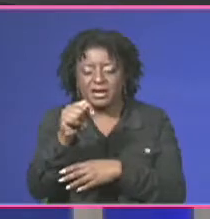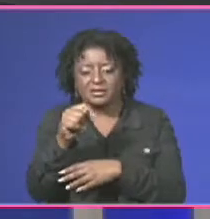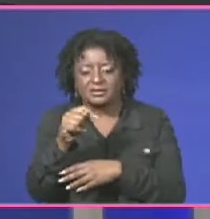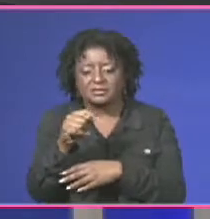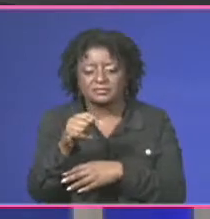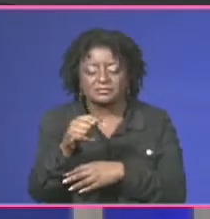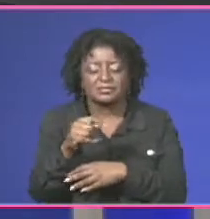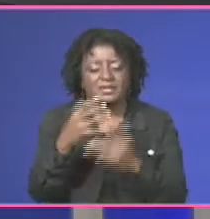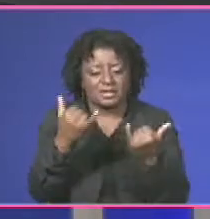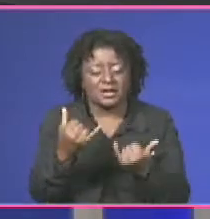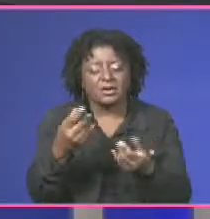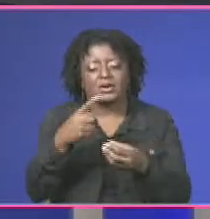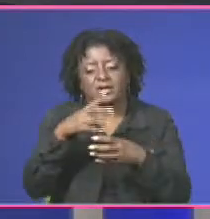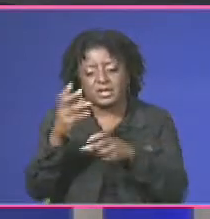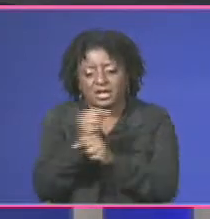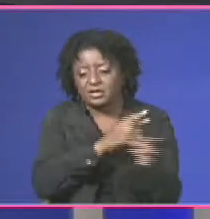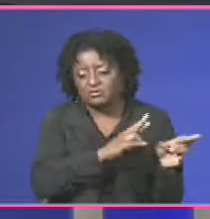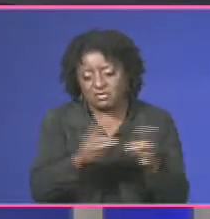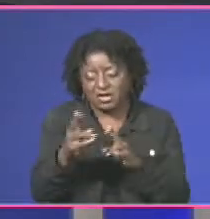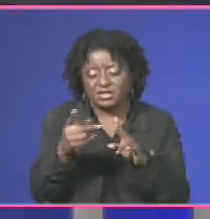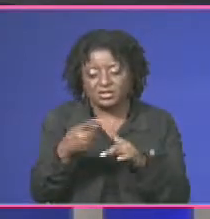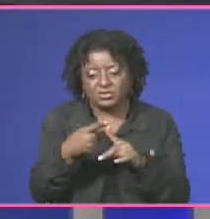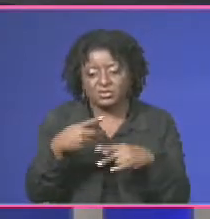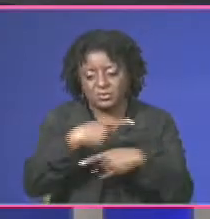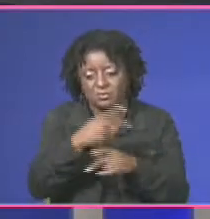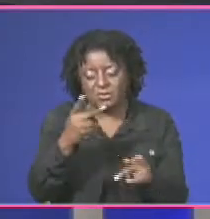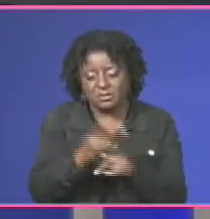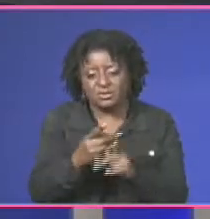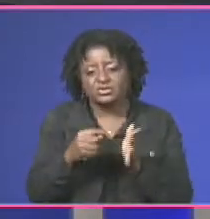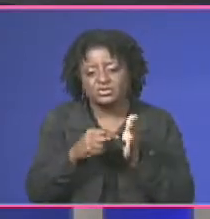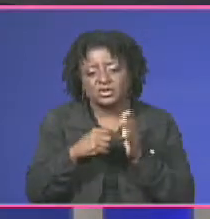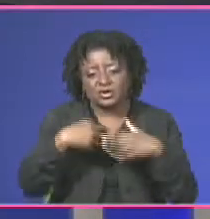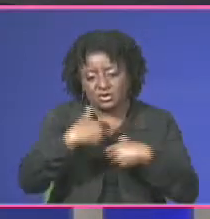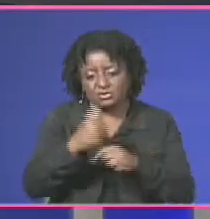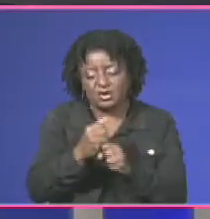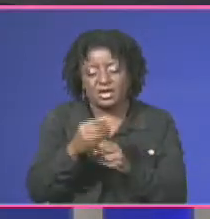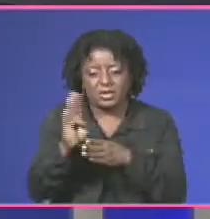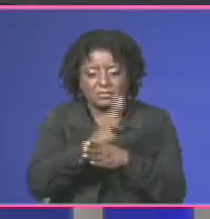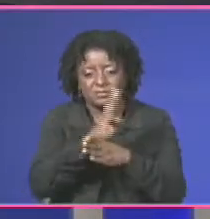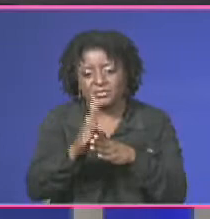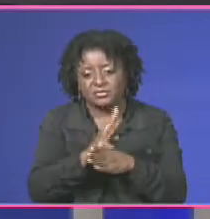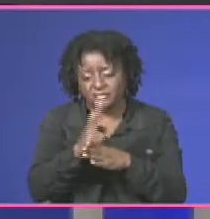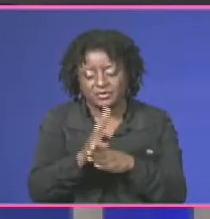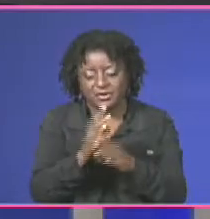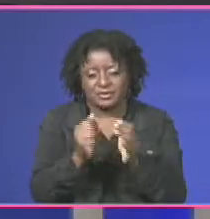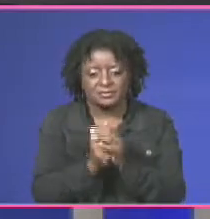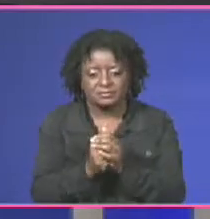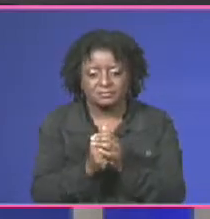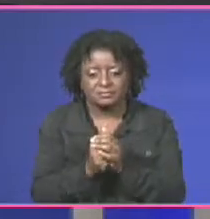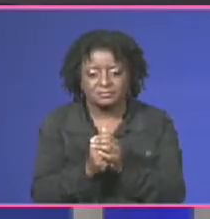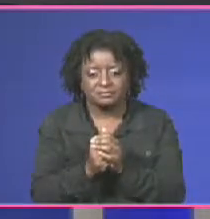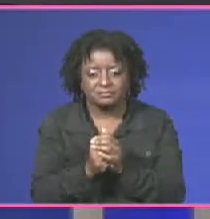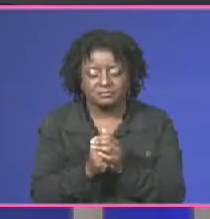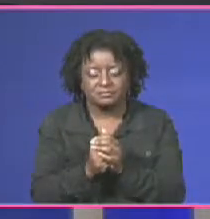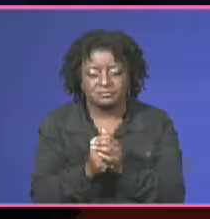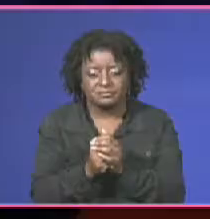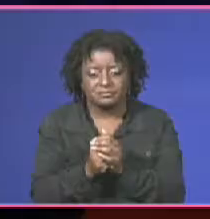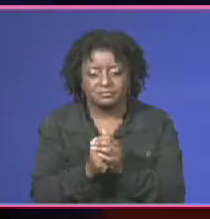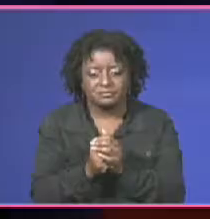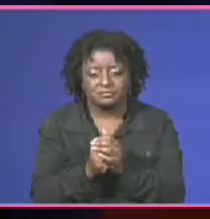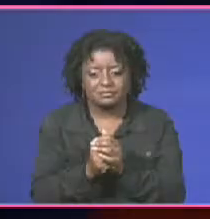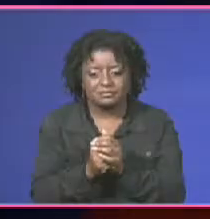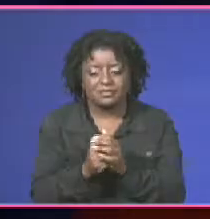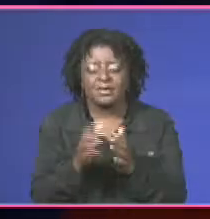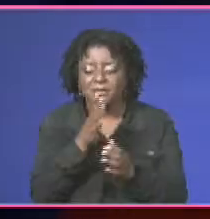happen. As the deal is finalized, Mother Pratt sat down with Keishla Adderley to talk about the morale of the story. You